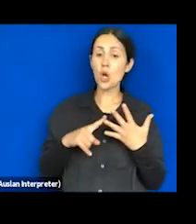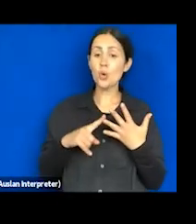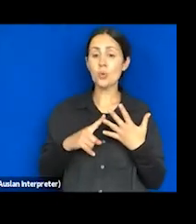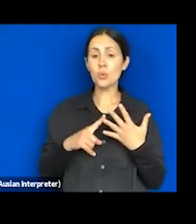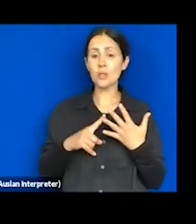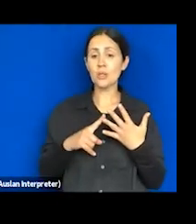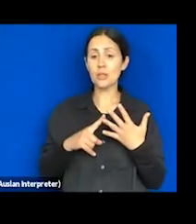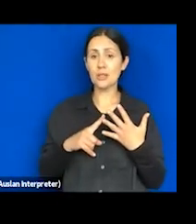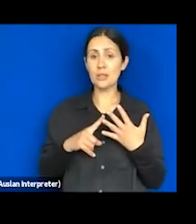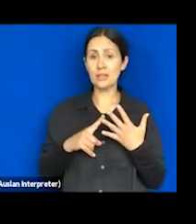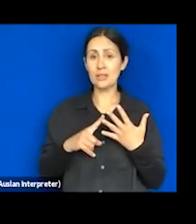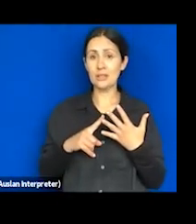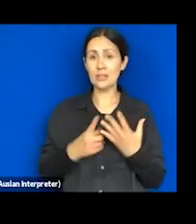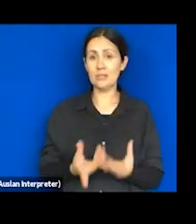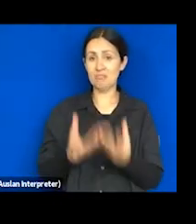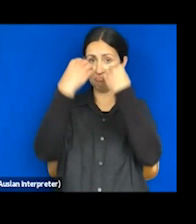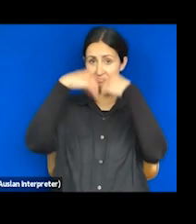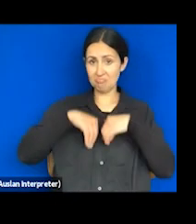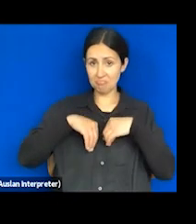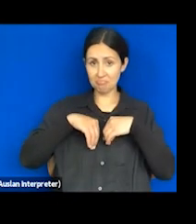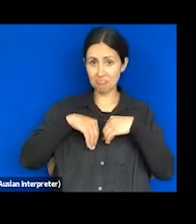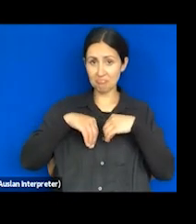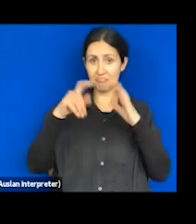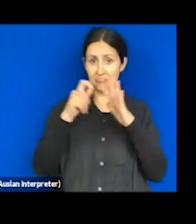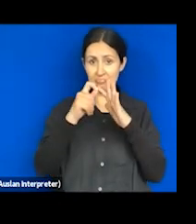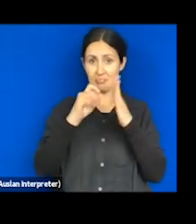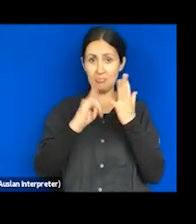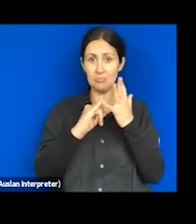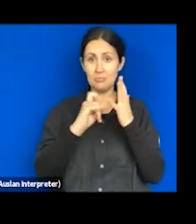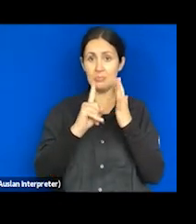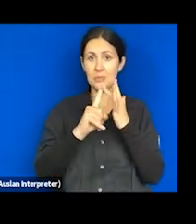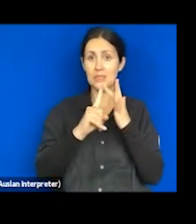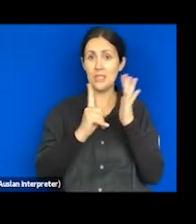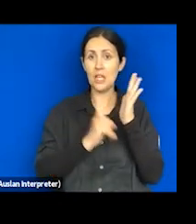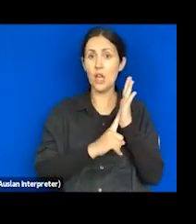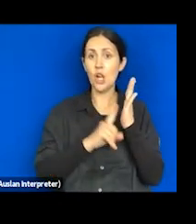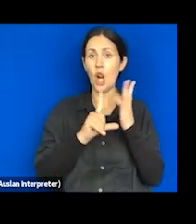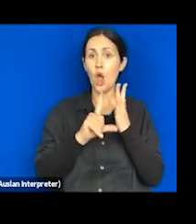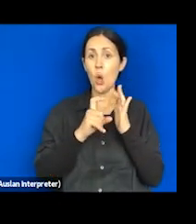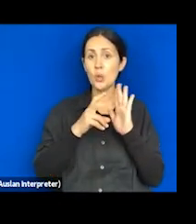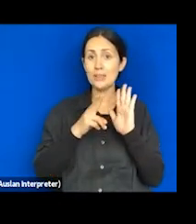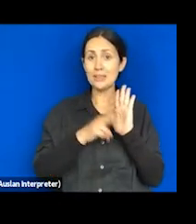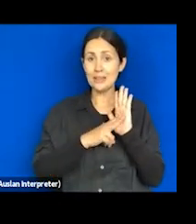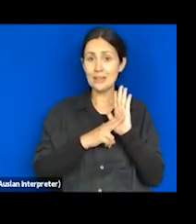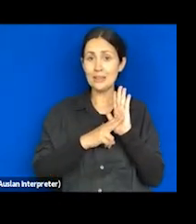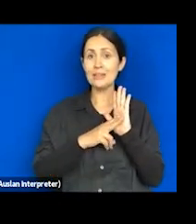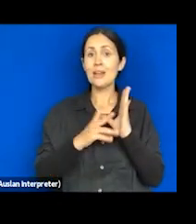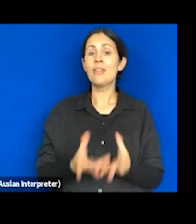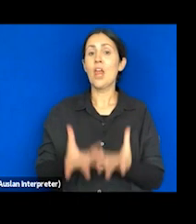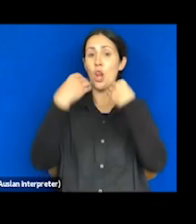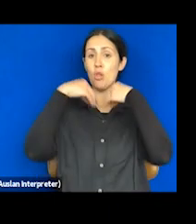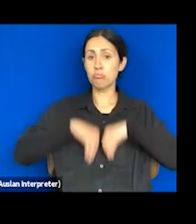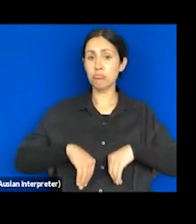So it's actually metabolized to psilocin, which is the active compound, and then it's further metabolized by